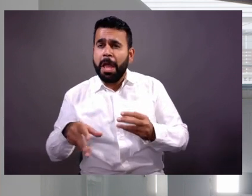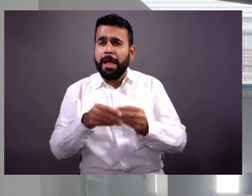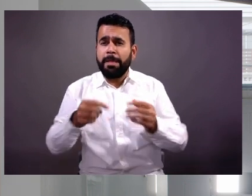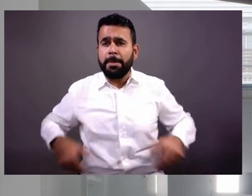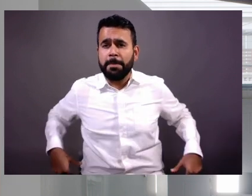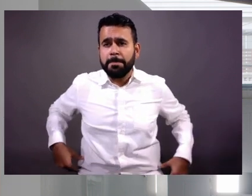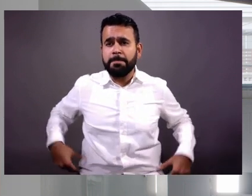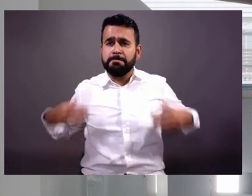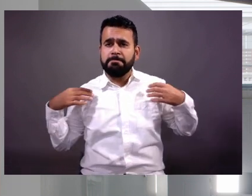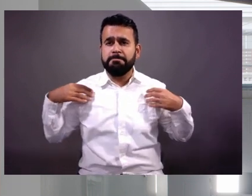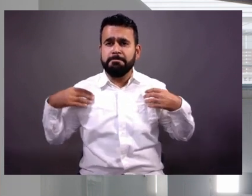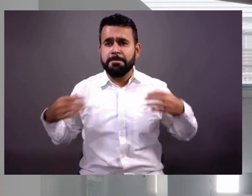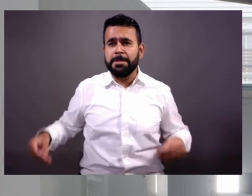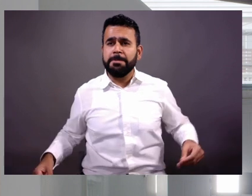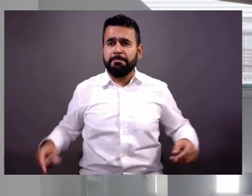and then you could